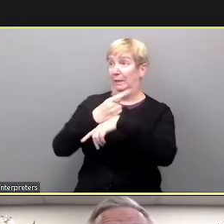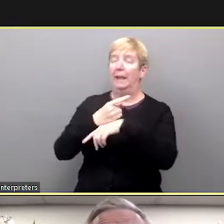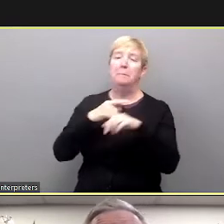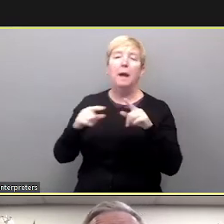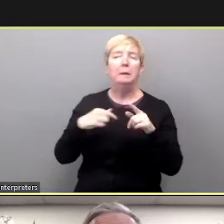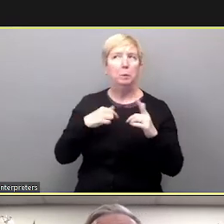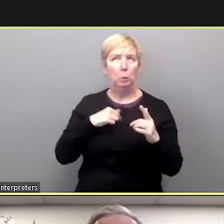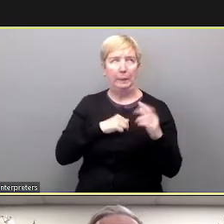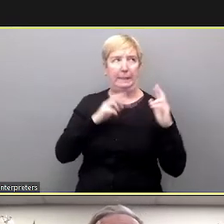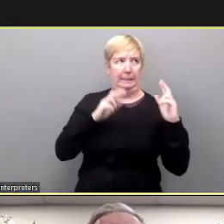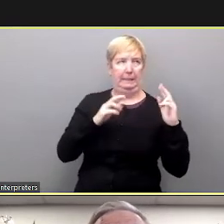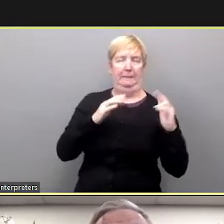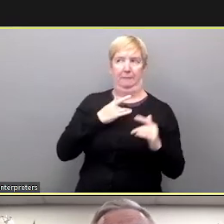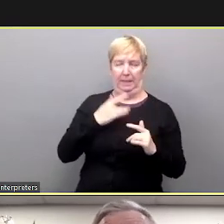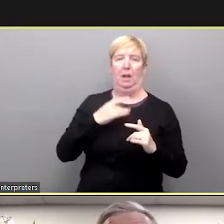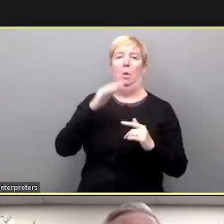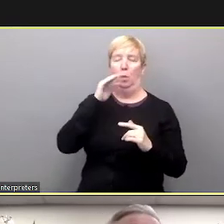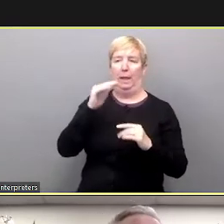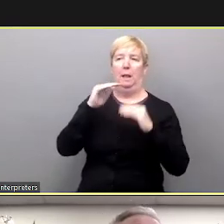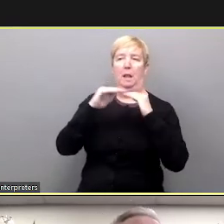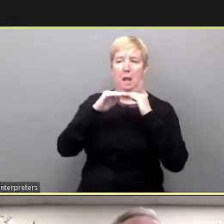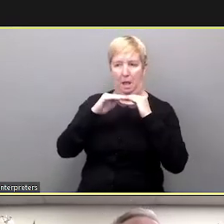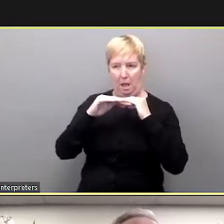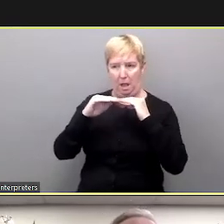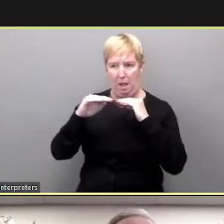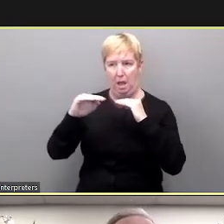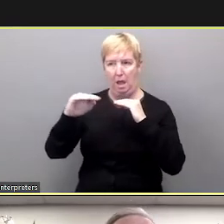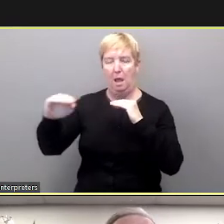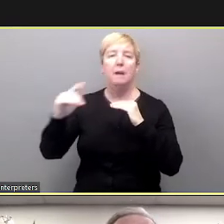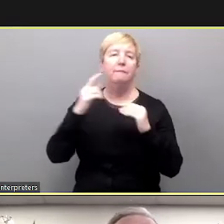off of general beds and a